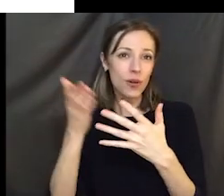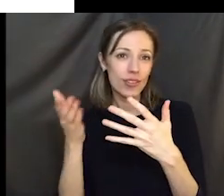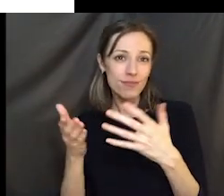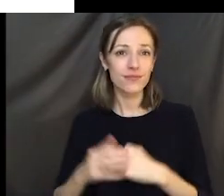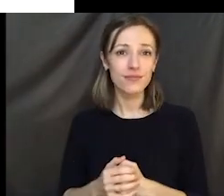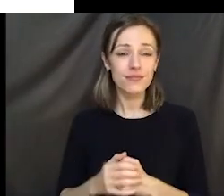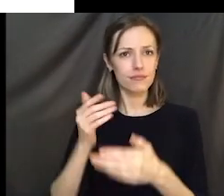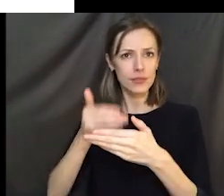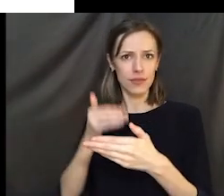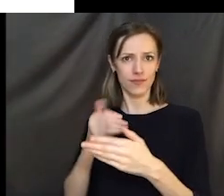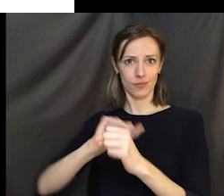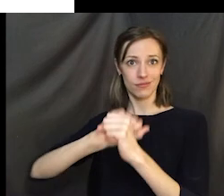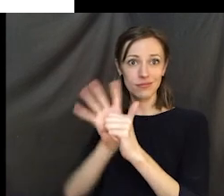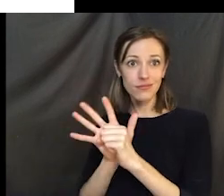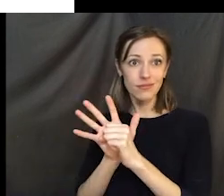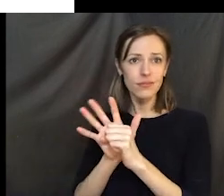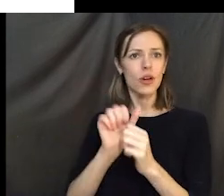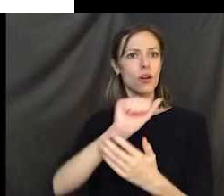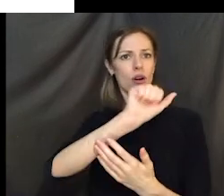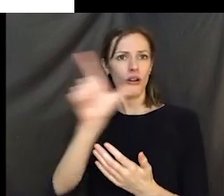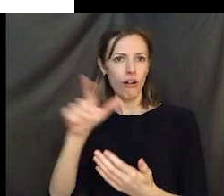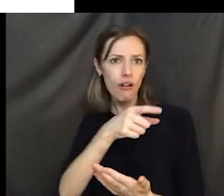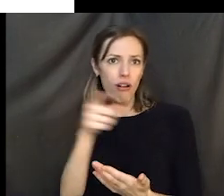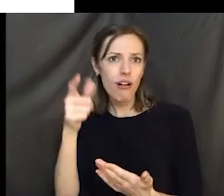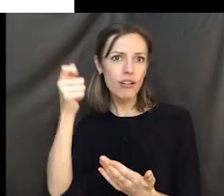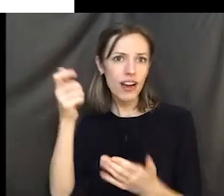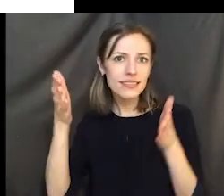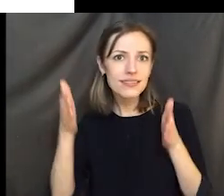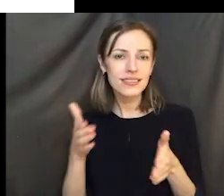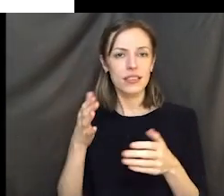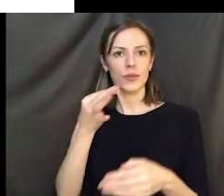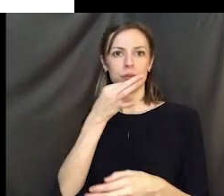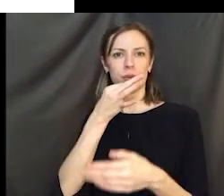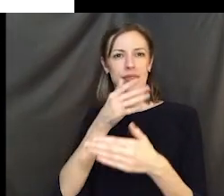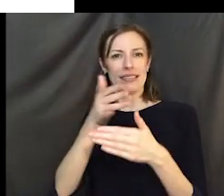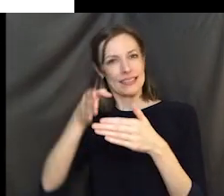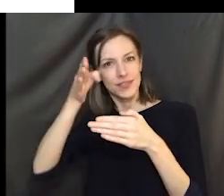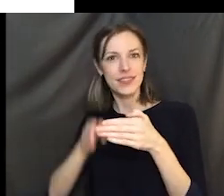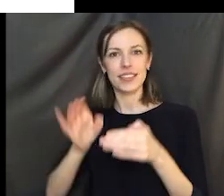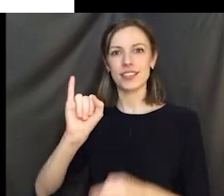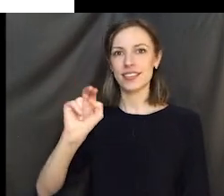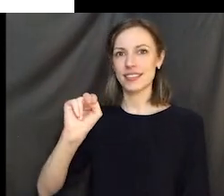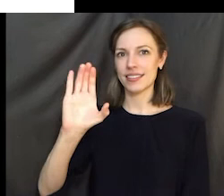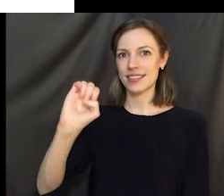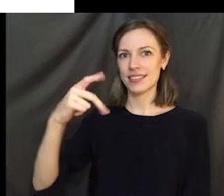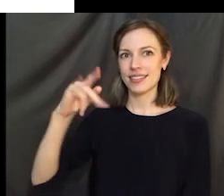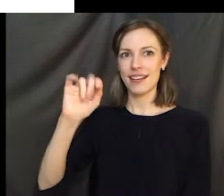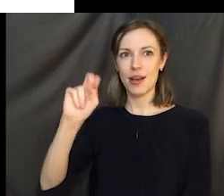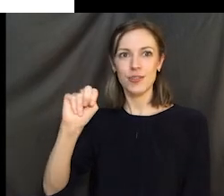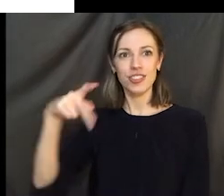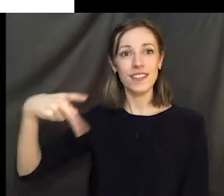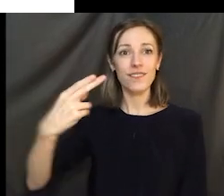were completing their inception phase plans. This slide illustrates what happened when the pandemic showed up. Creative videos, collaboration